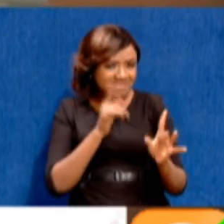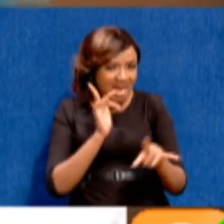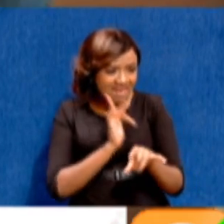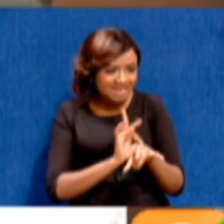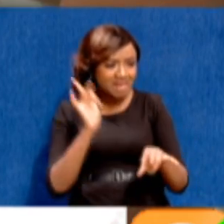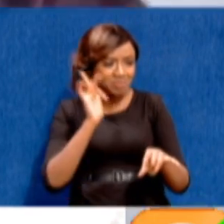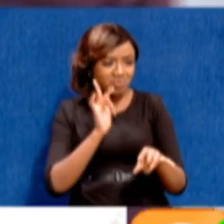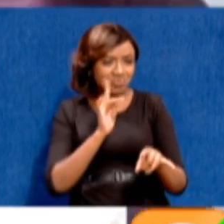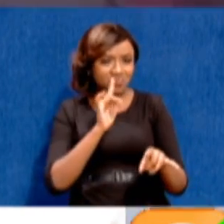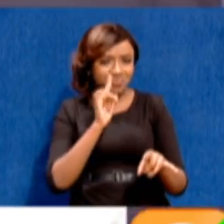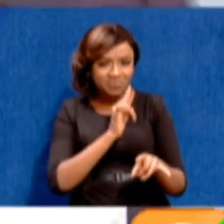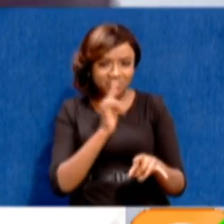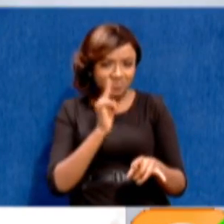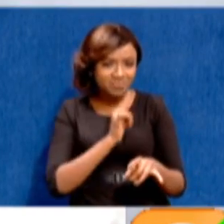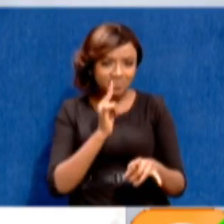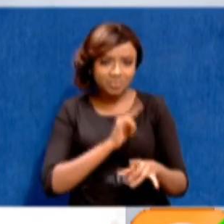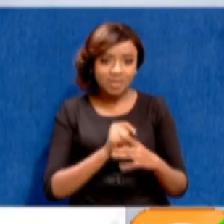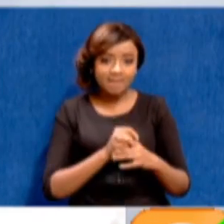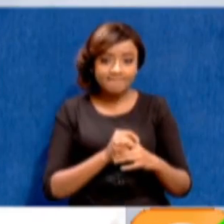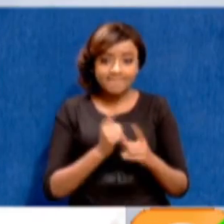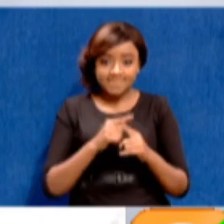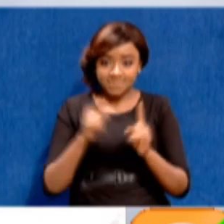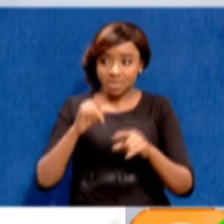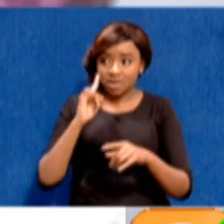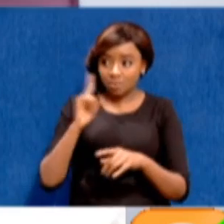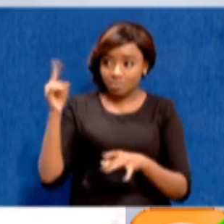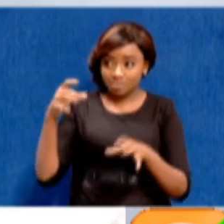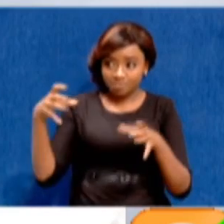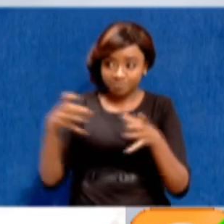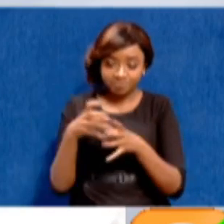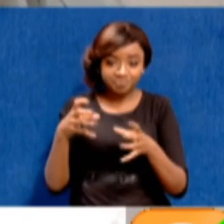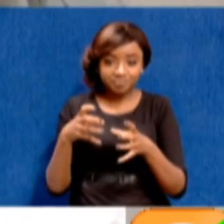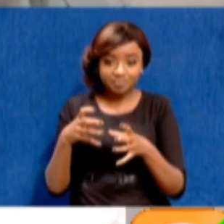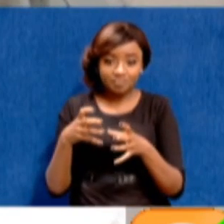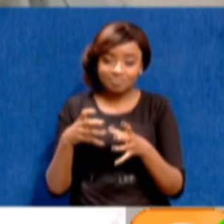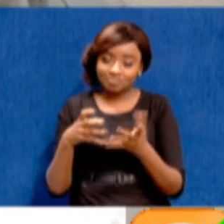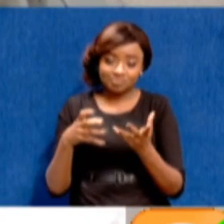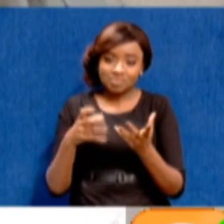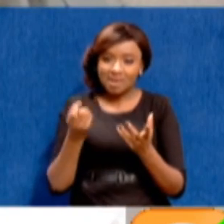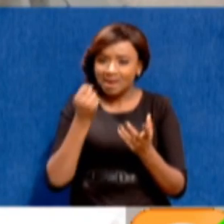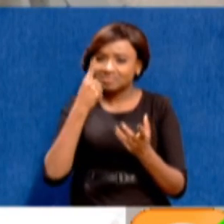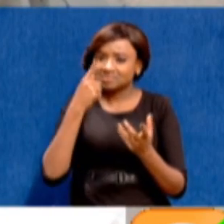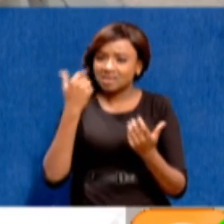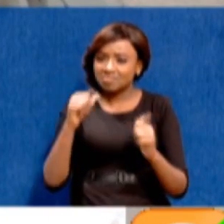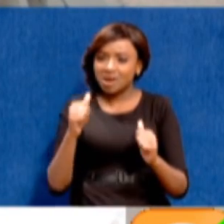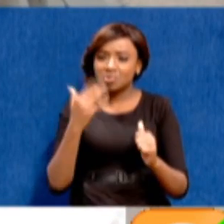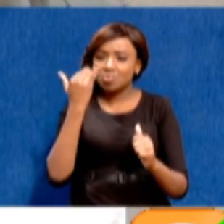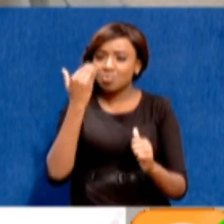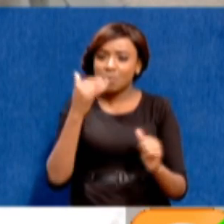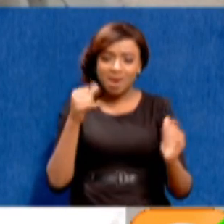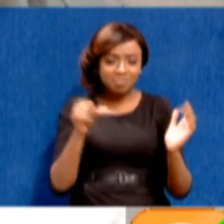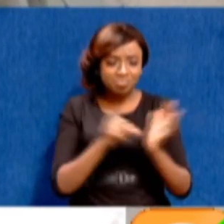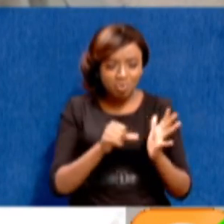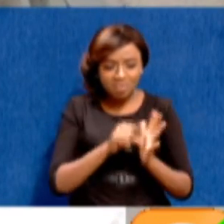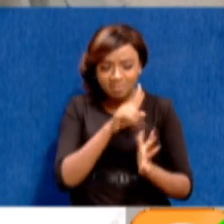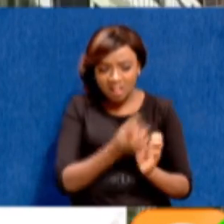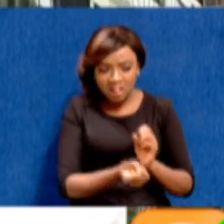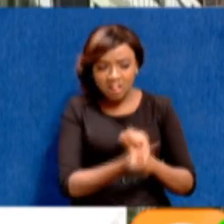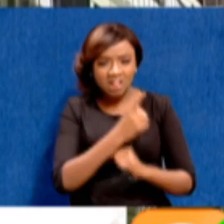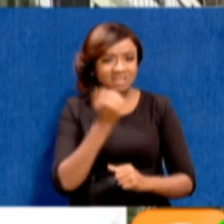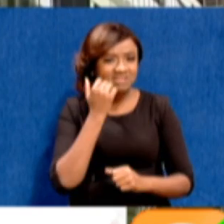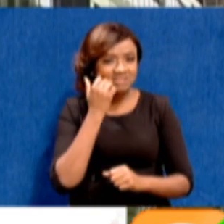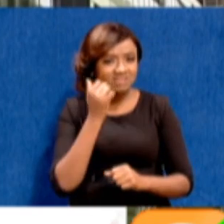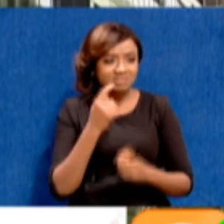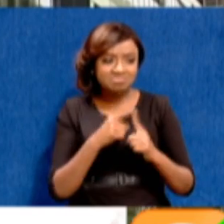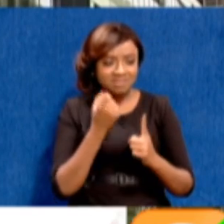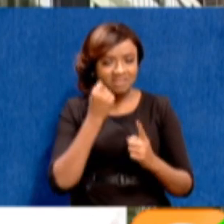reaction during trials. The company is yet to disclose the nature of what it called an unexplained illness and when